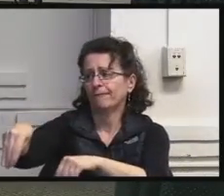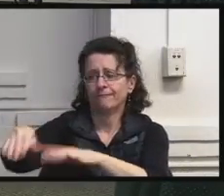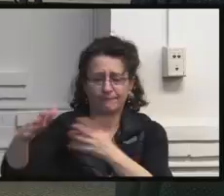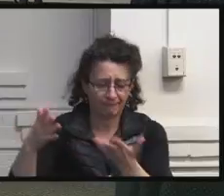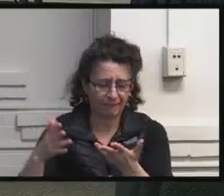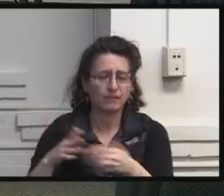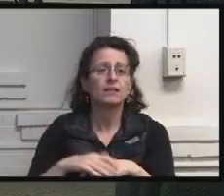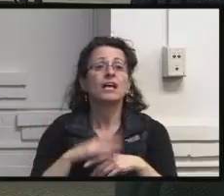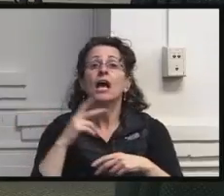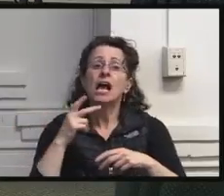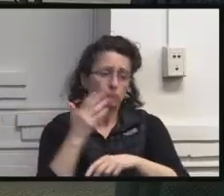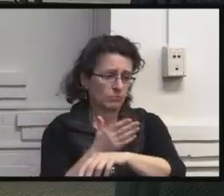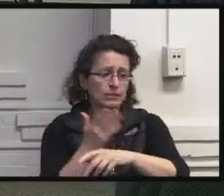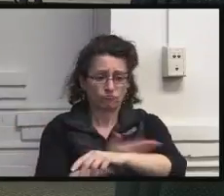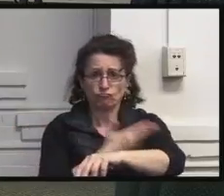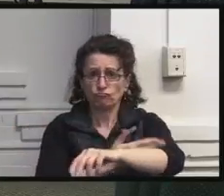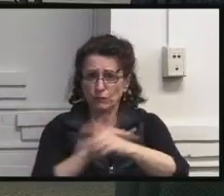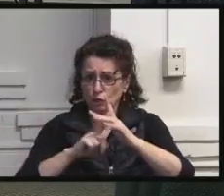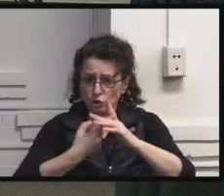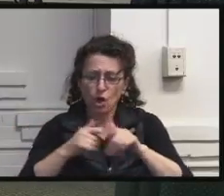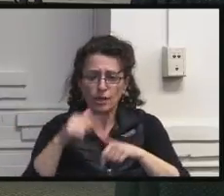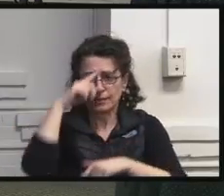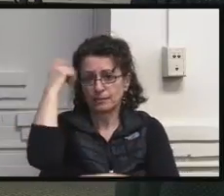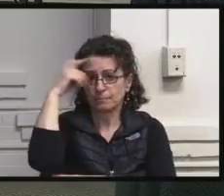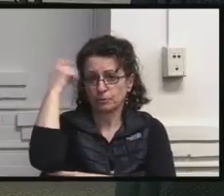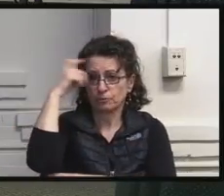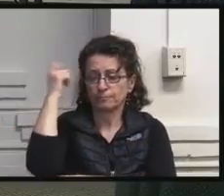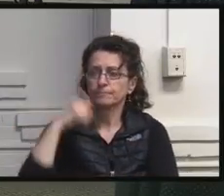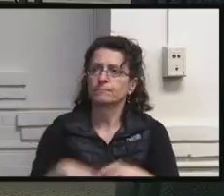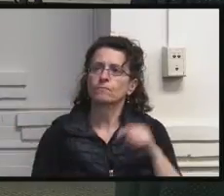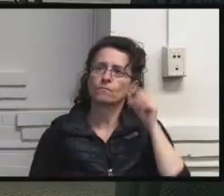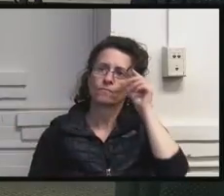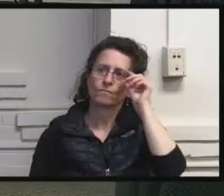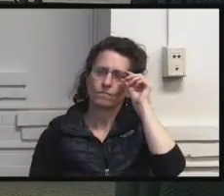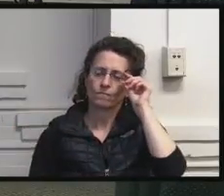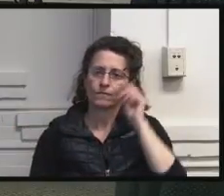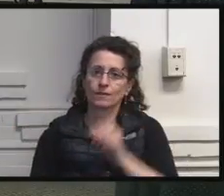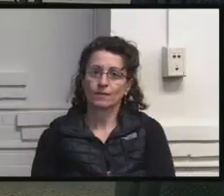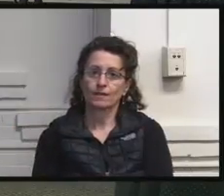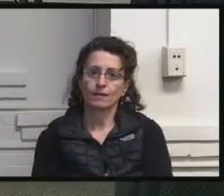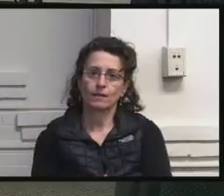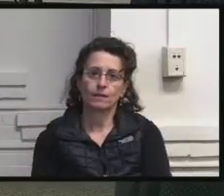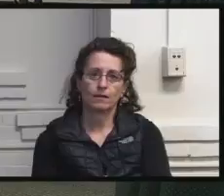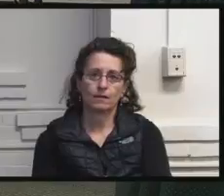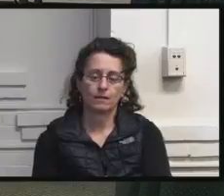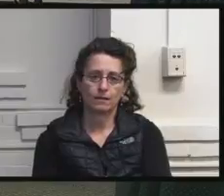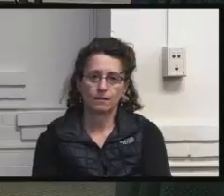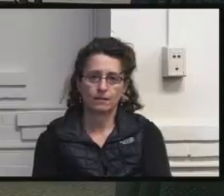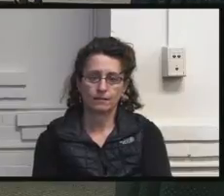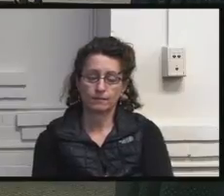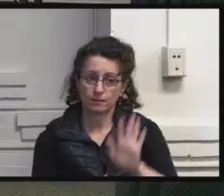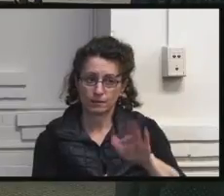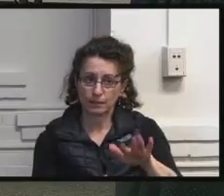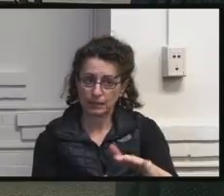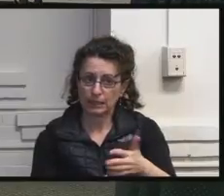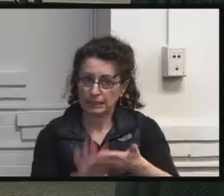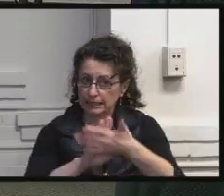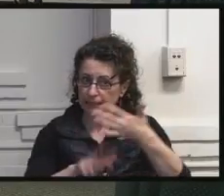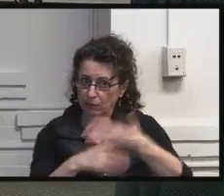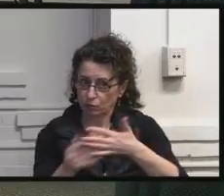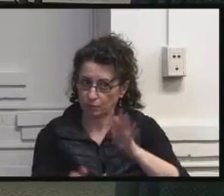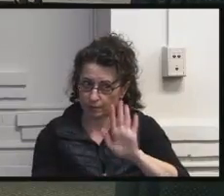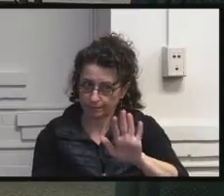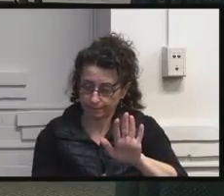summer. And I'm going to, before we go to the next slide, in terms of the schedule, I just want to make you aware. So there's a